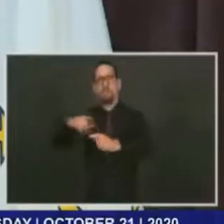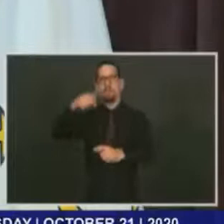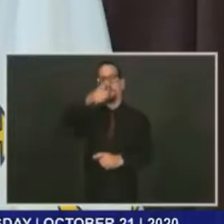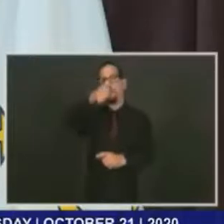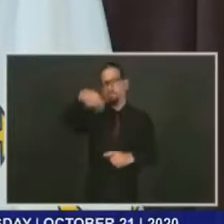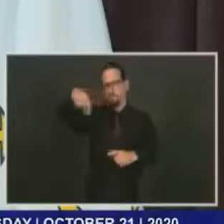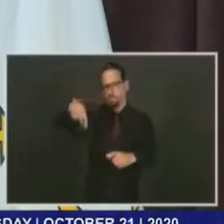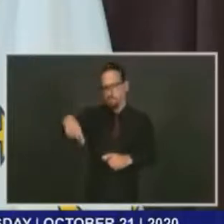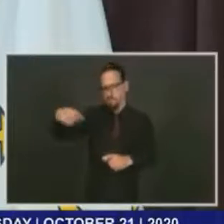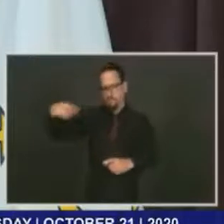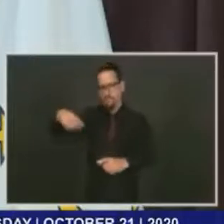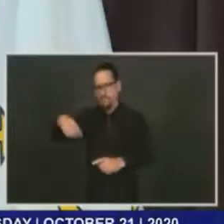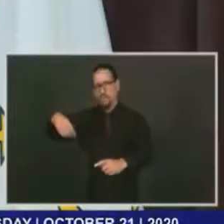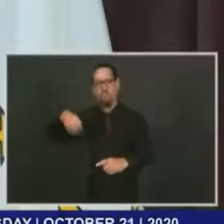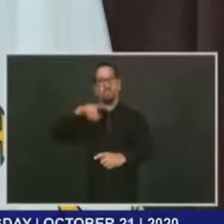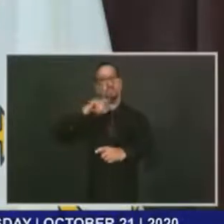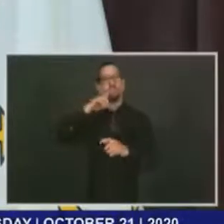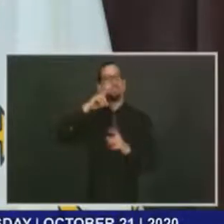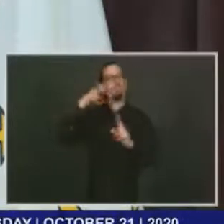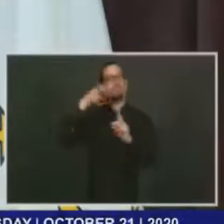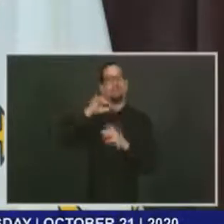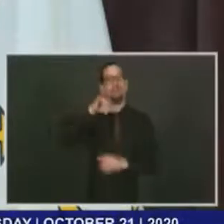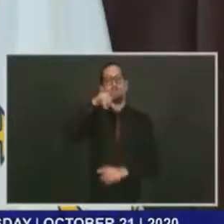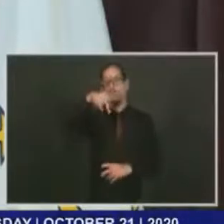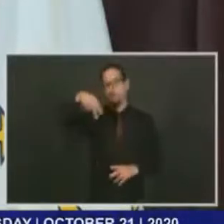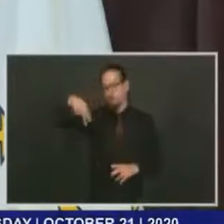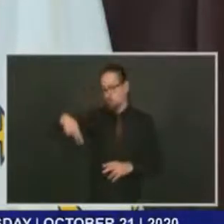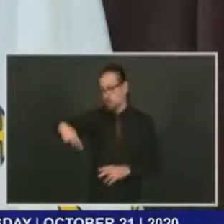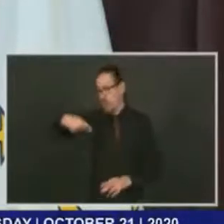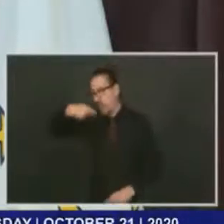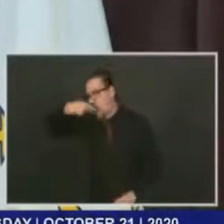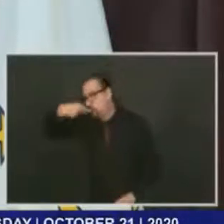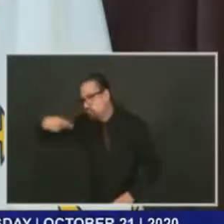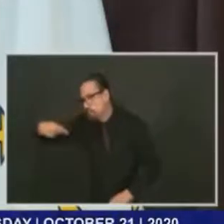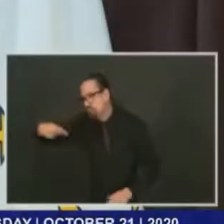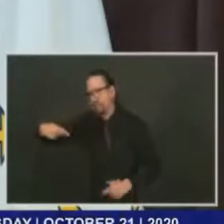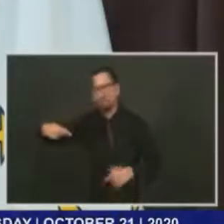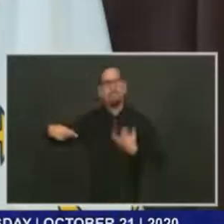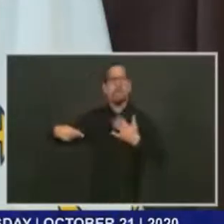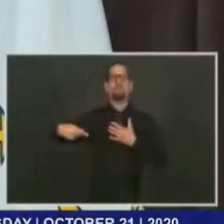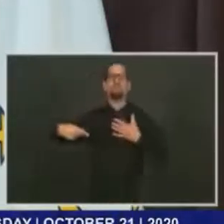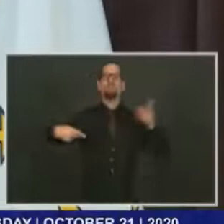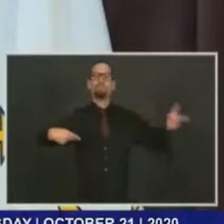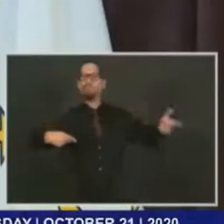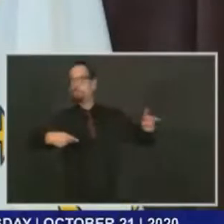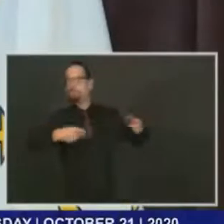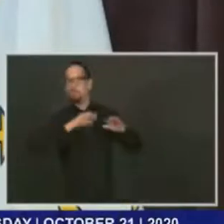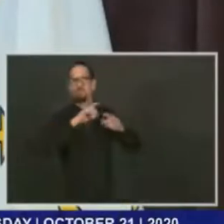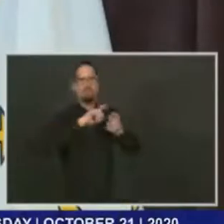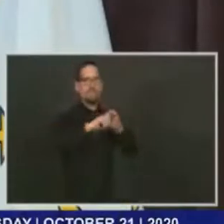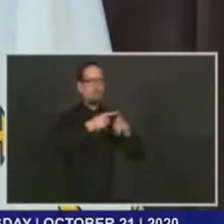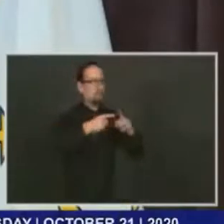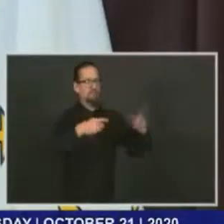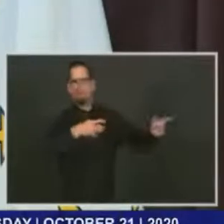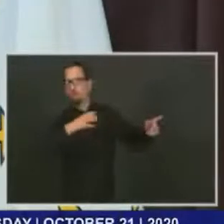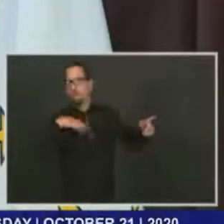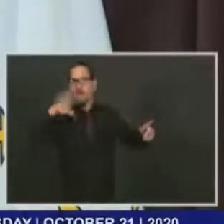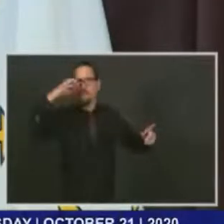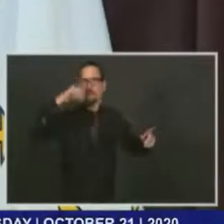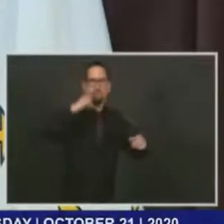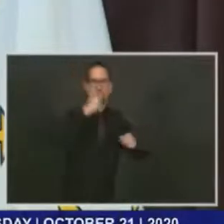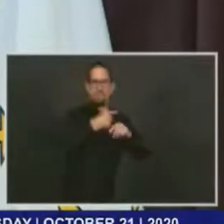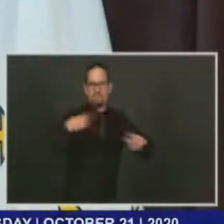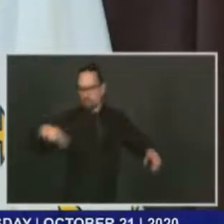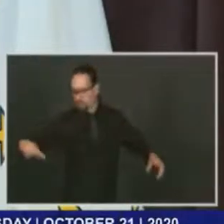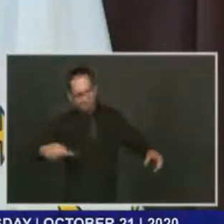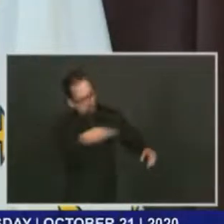people that you live with, and that's it. Everyone else can watch on Zoom. But the key is the mask wearing, keeping